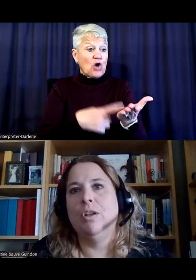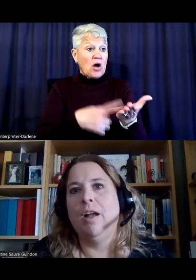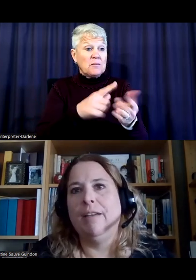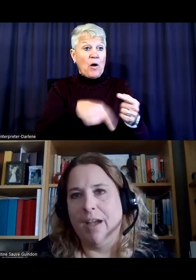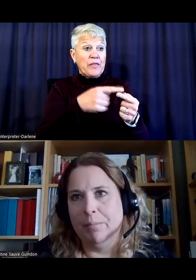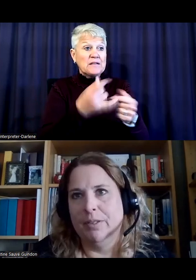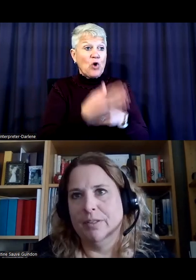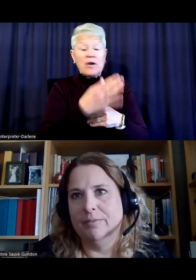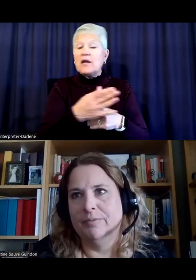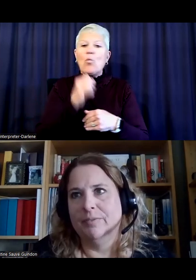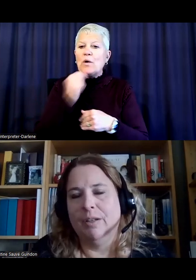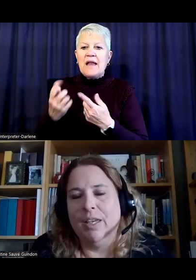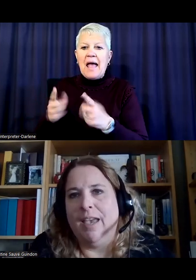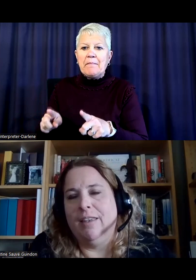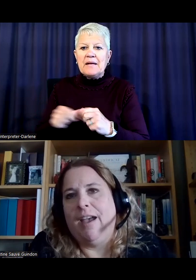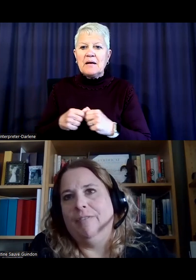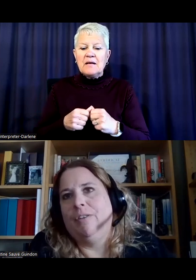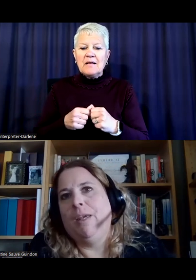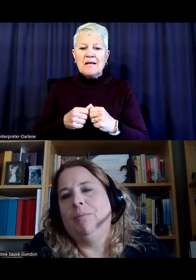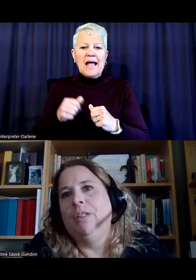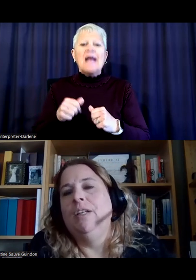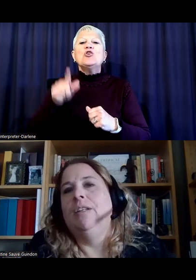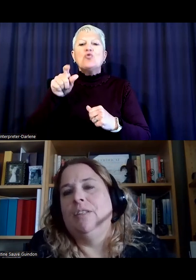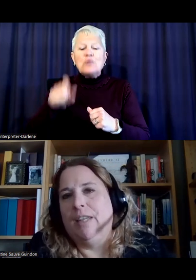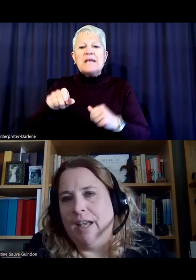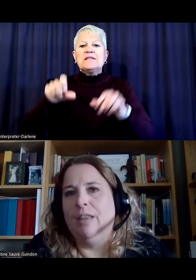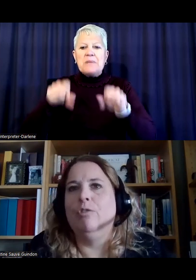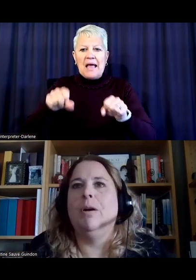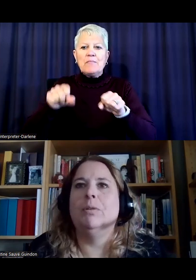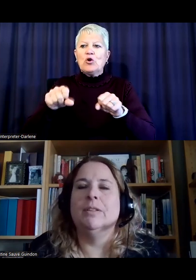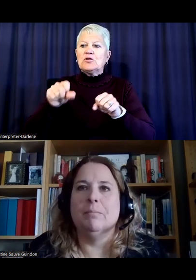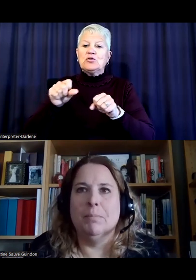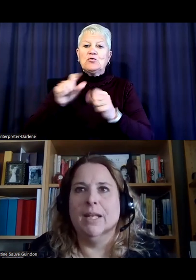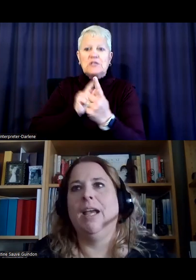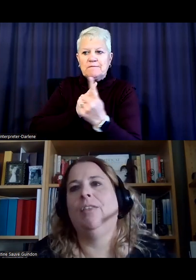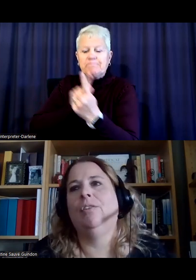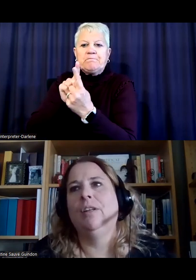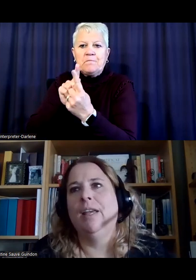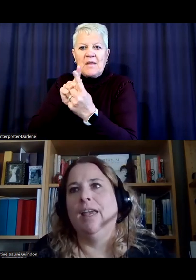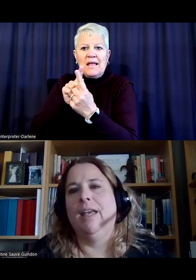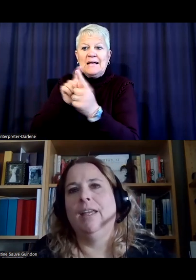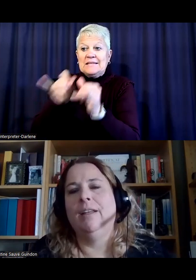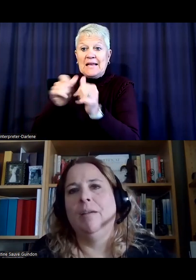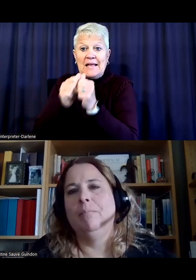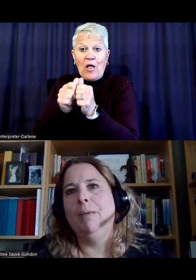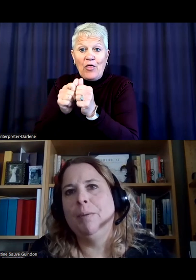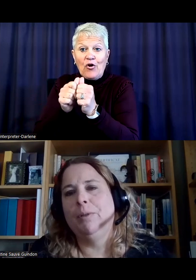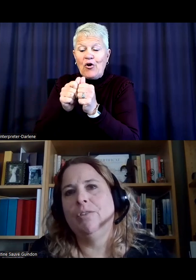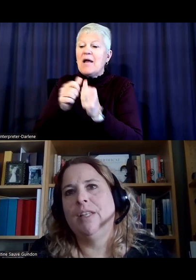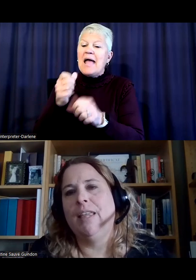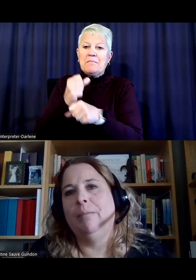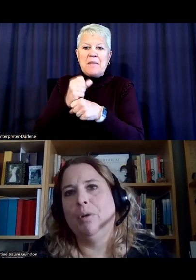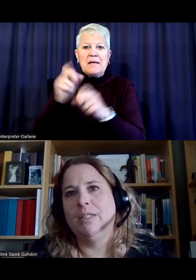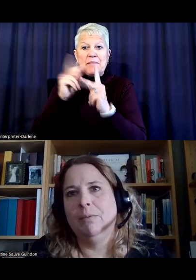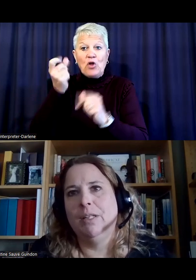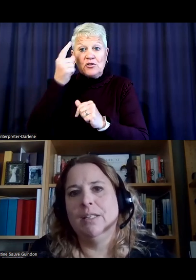would not have happened. You have to be able to get in their bubble, be together, and make people